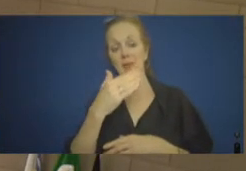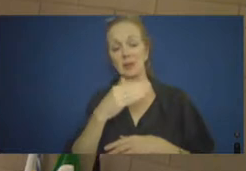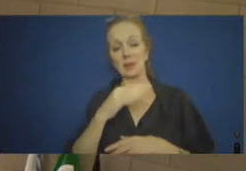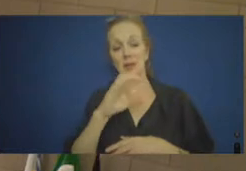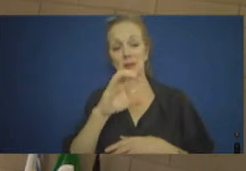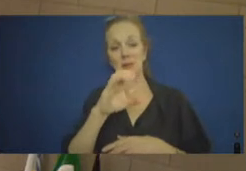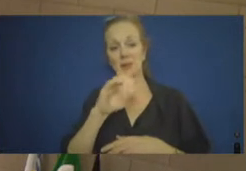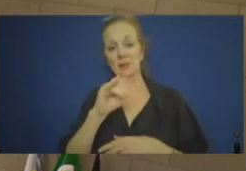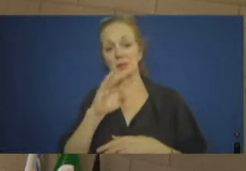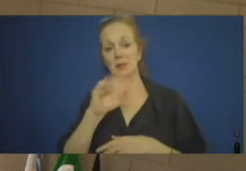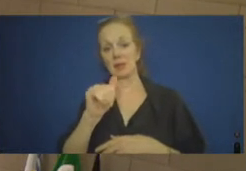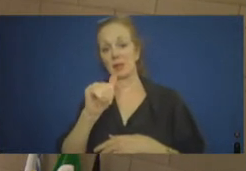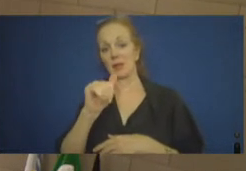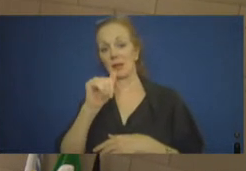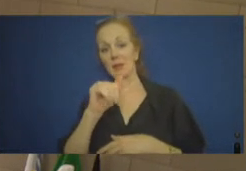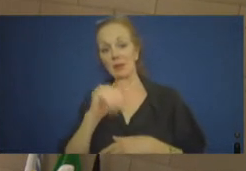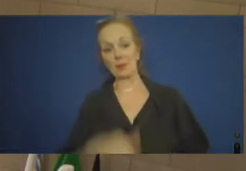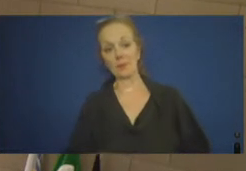Thank you.